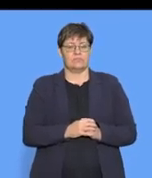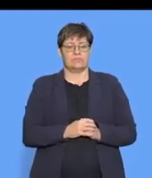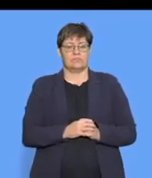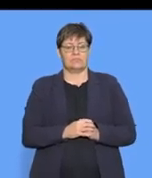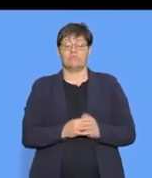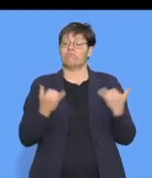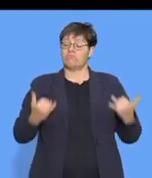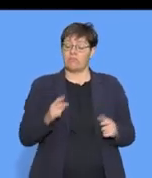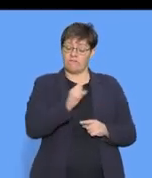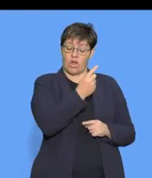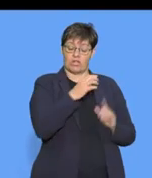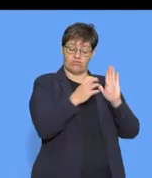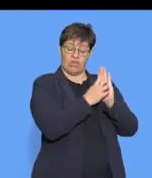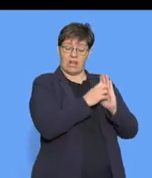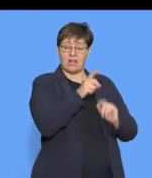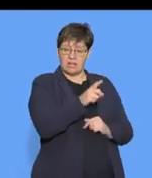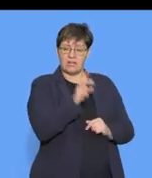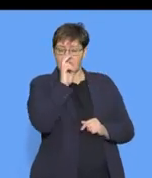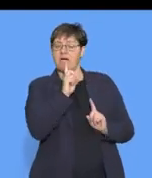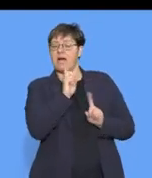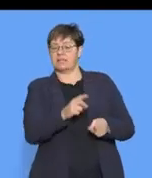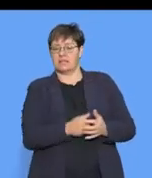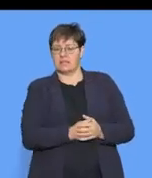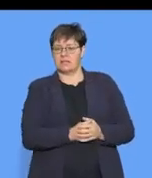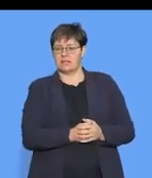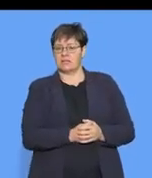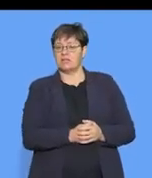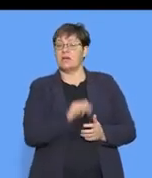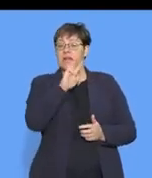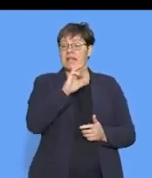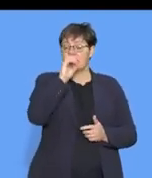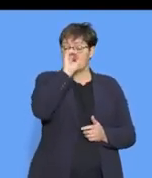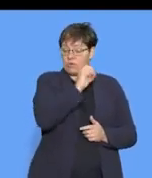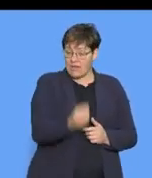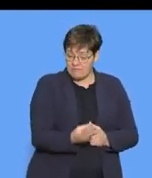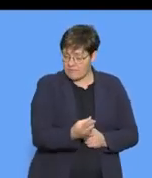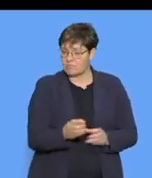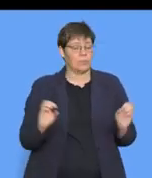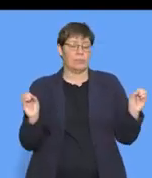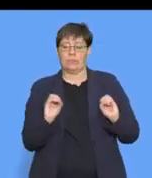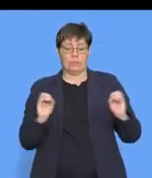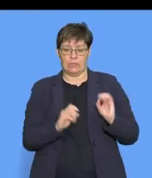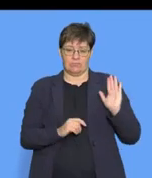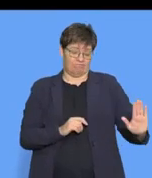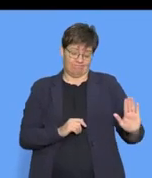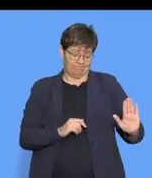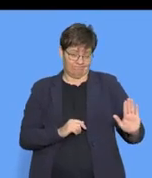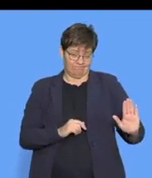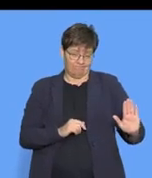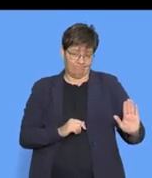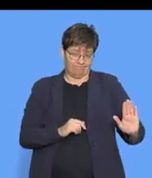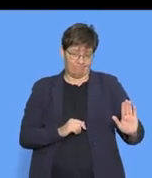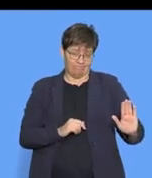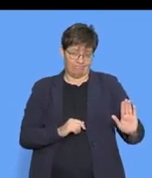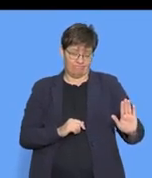Okay, in this first triangle, let's first answer, is it right angled? No, there is no right angle in this, so there is no